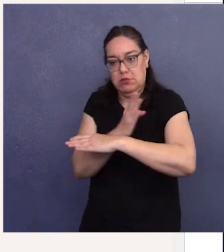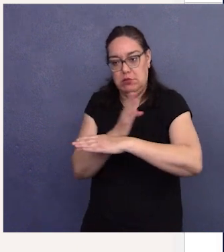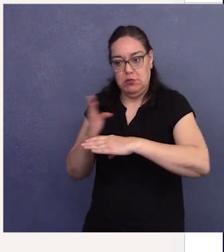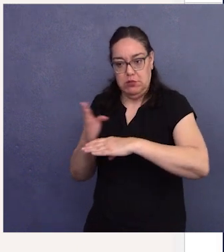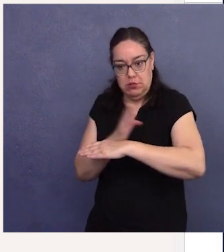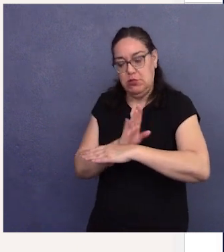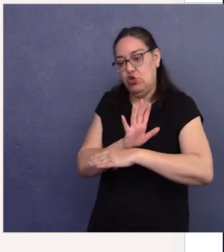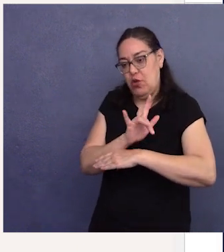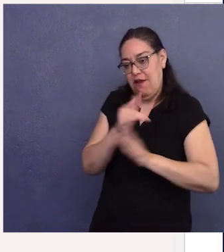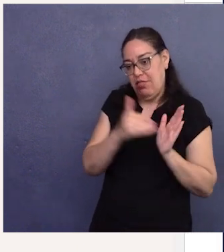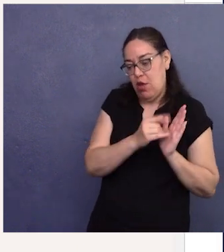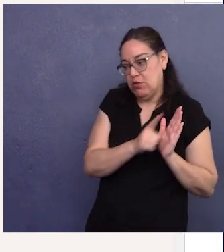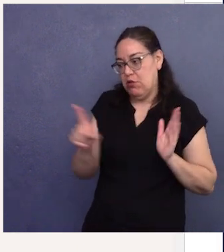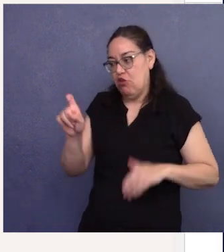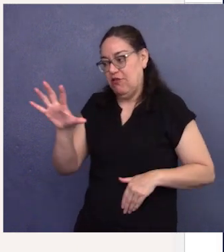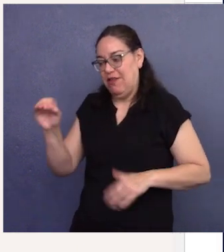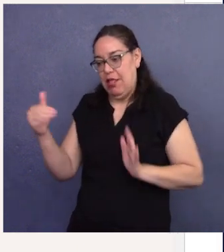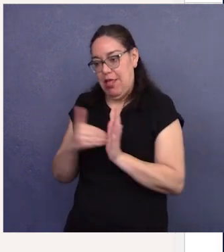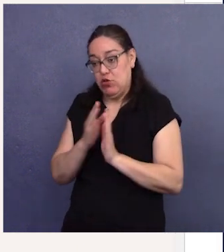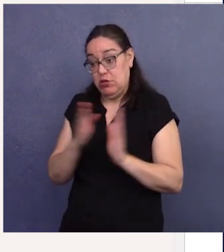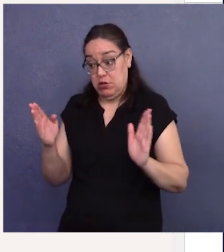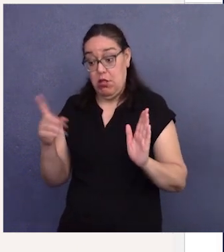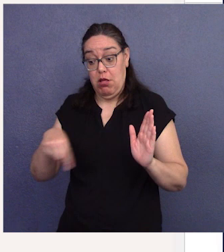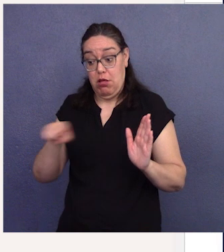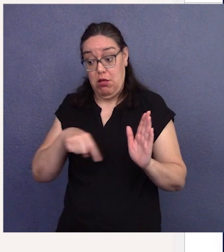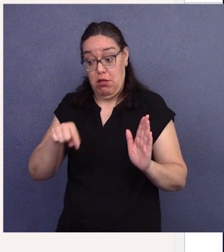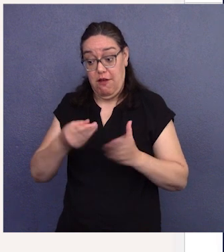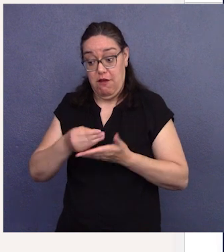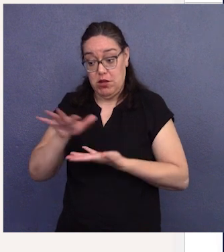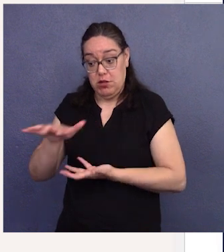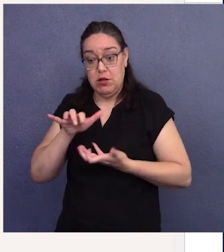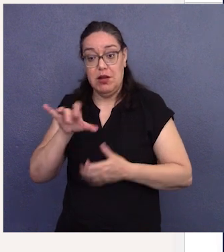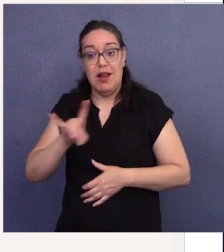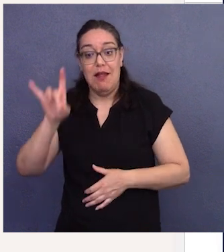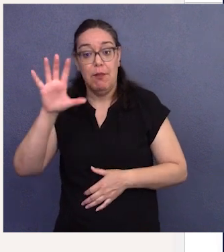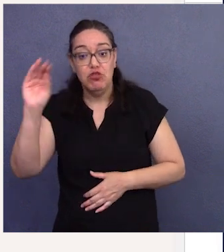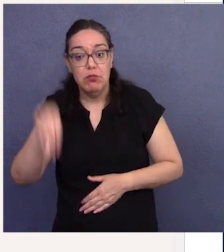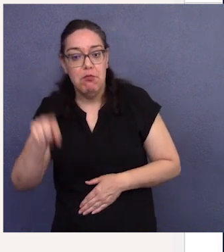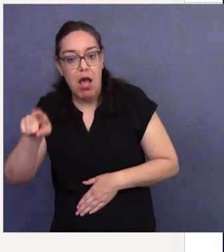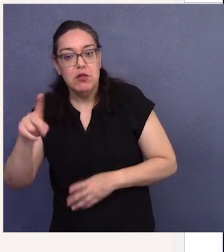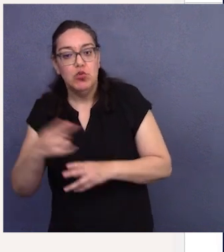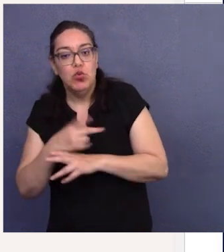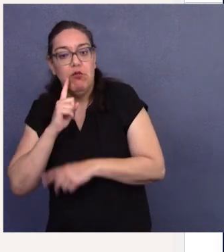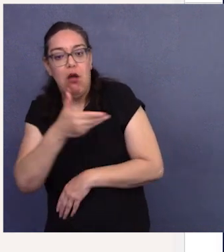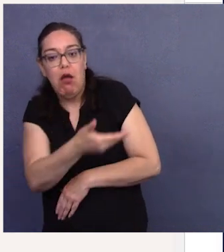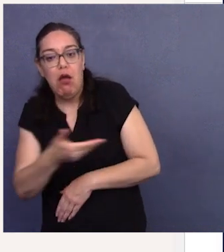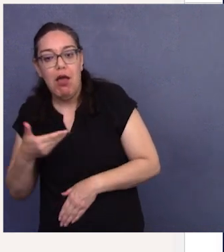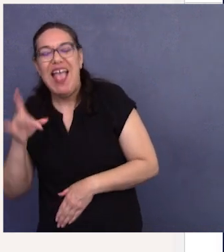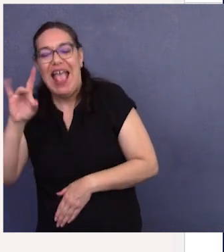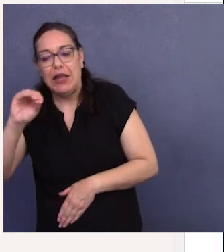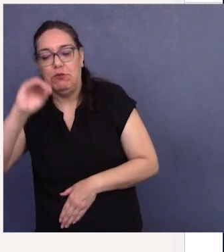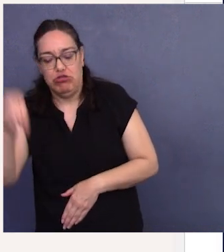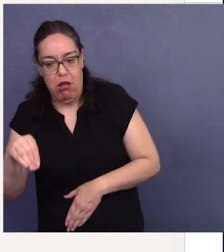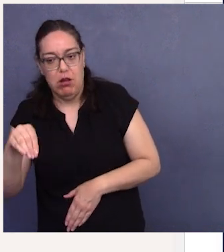80% of the funds must be used to hire artists and to compensate them, artists and culture